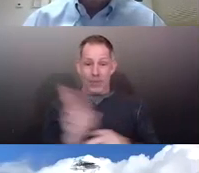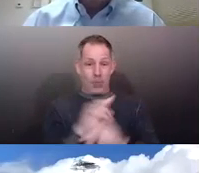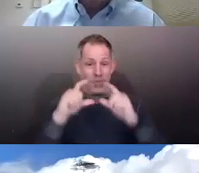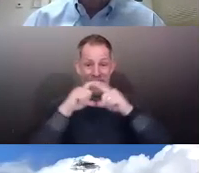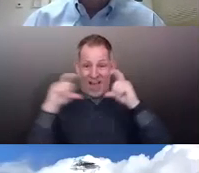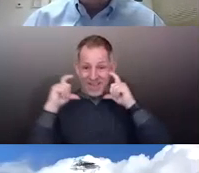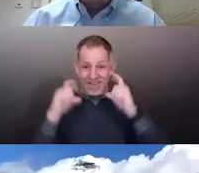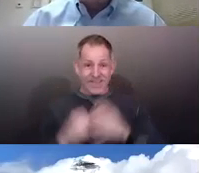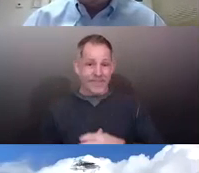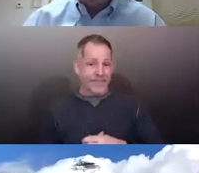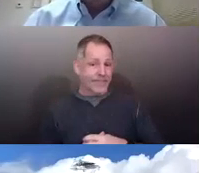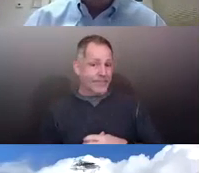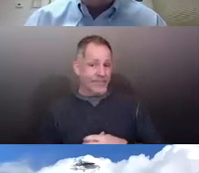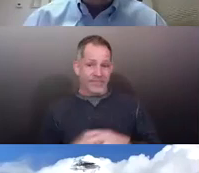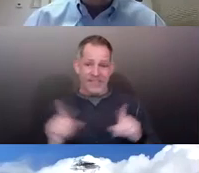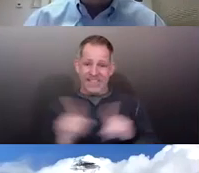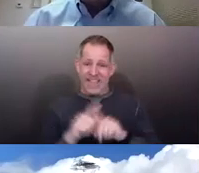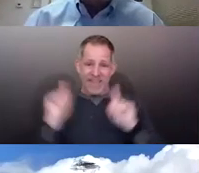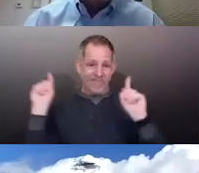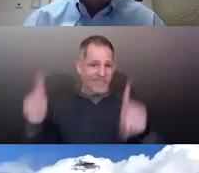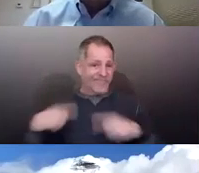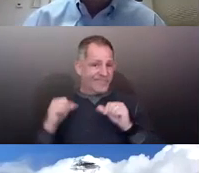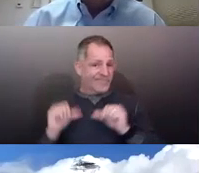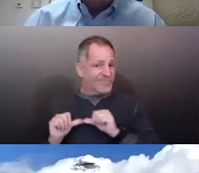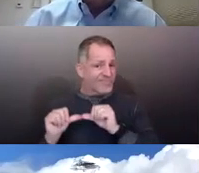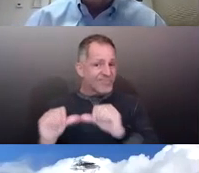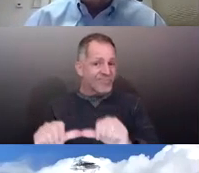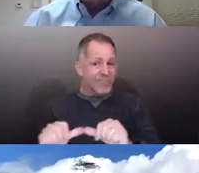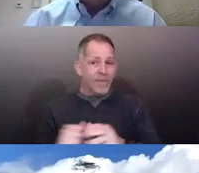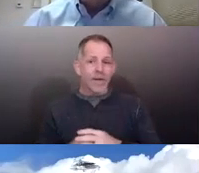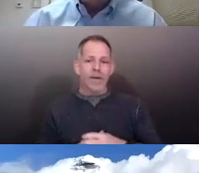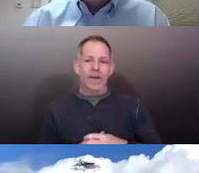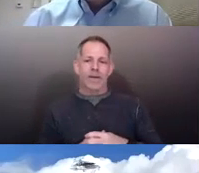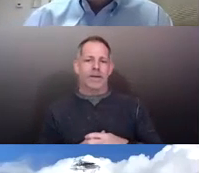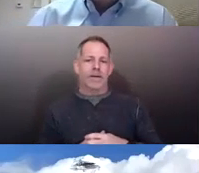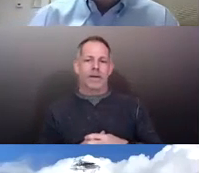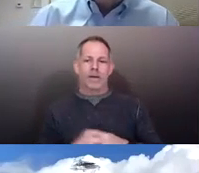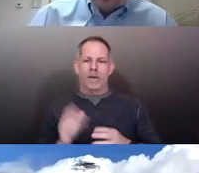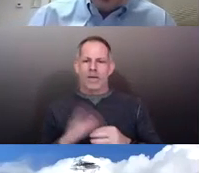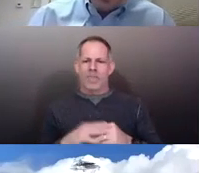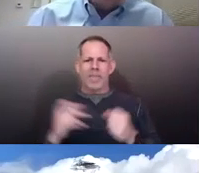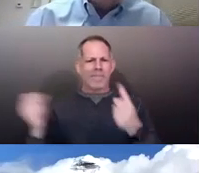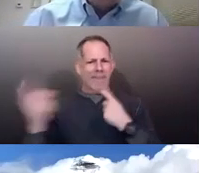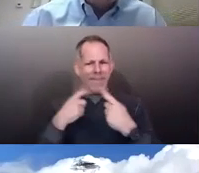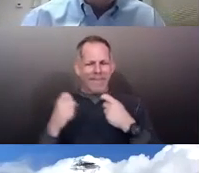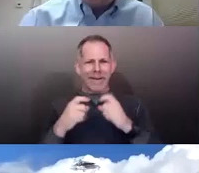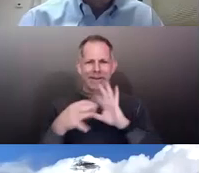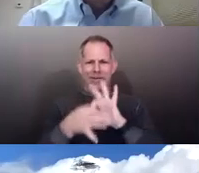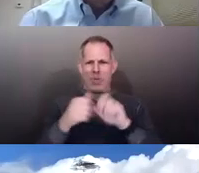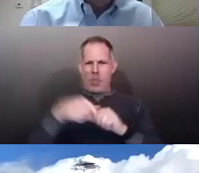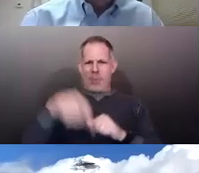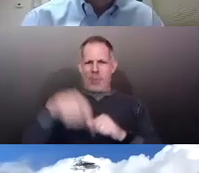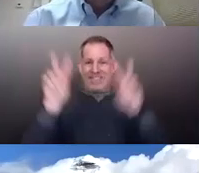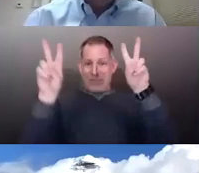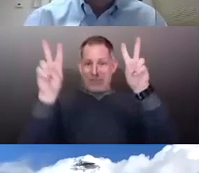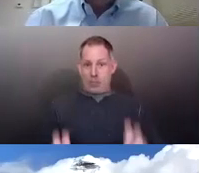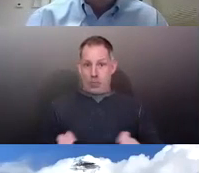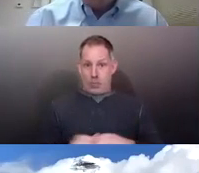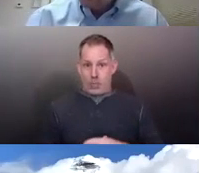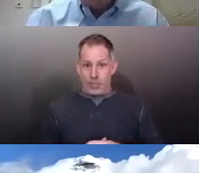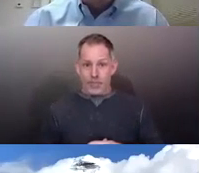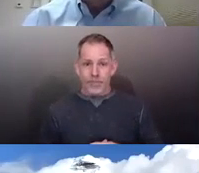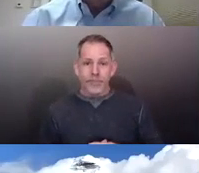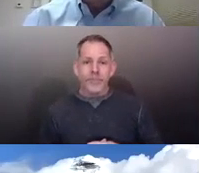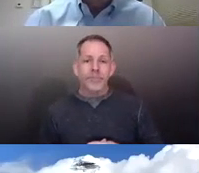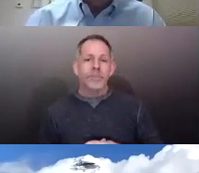mentioned. And I do have to say, we get many questions about this and a fair amount of understandable pushback, but face coverings